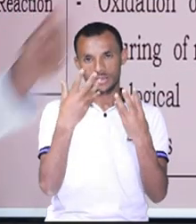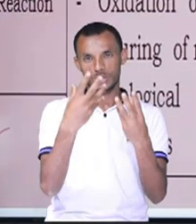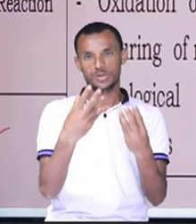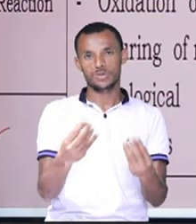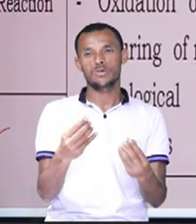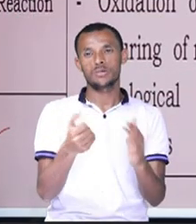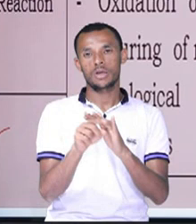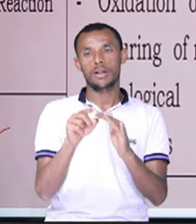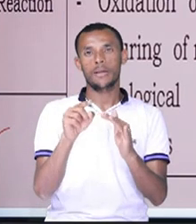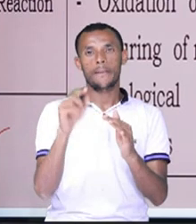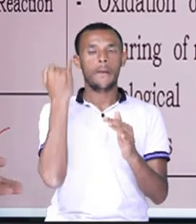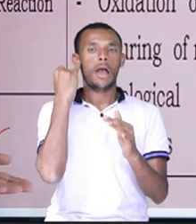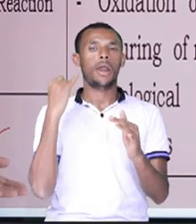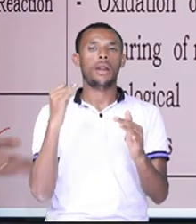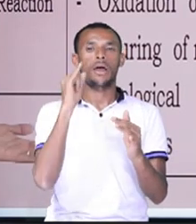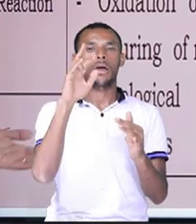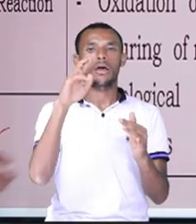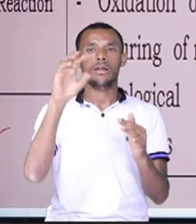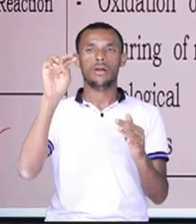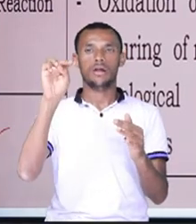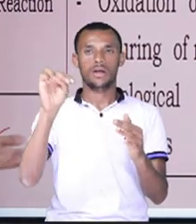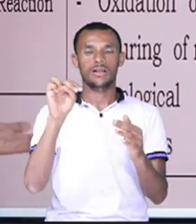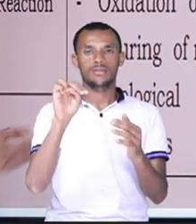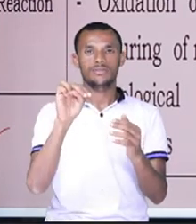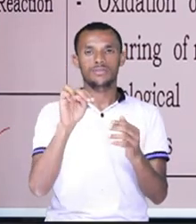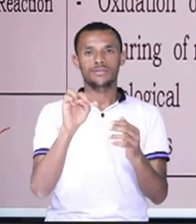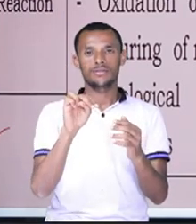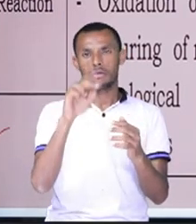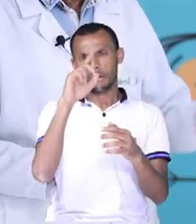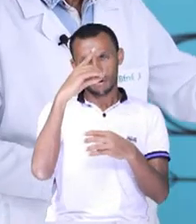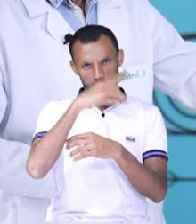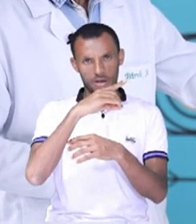rusting of iron. Rusting of iron, it takes a days.